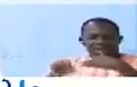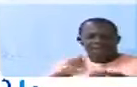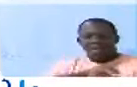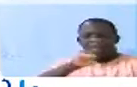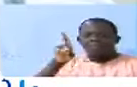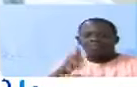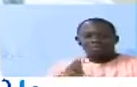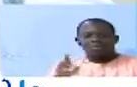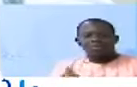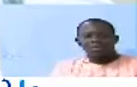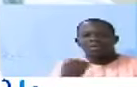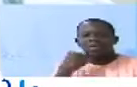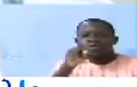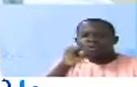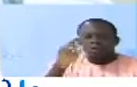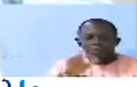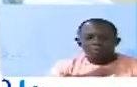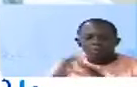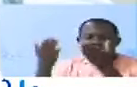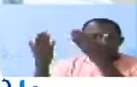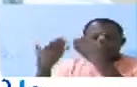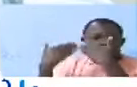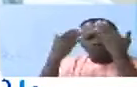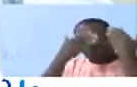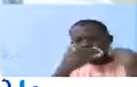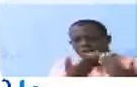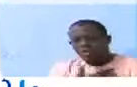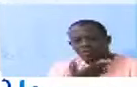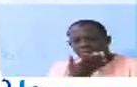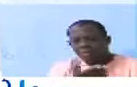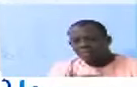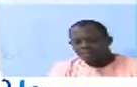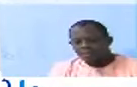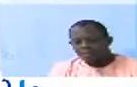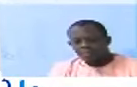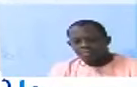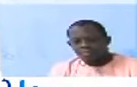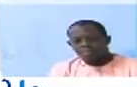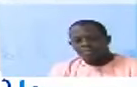you allowed to shower? We were